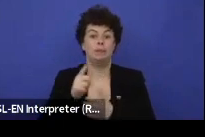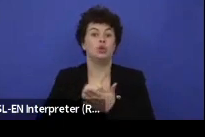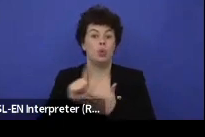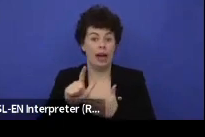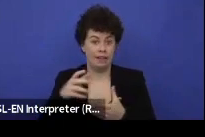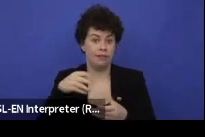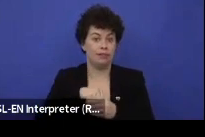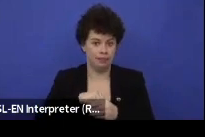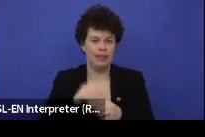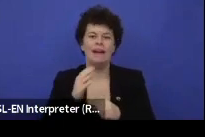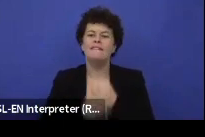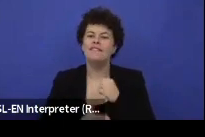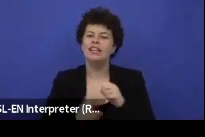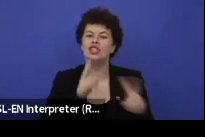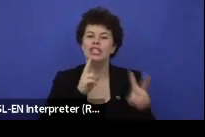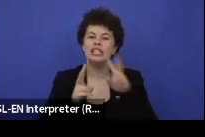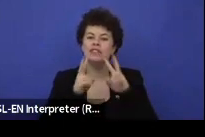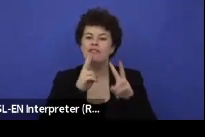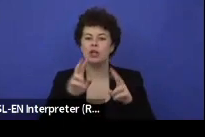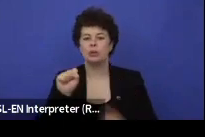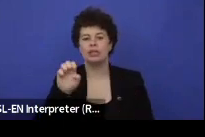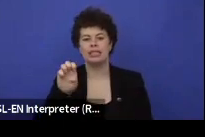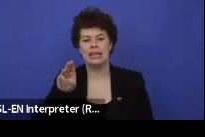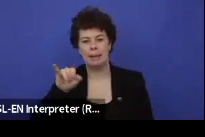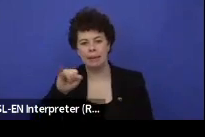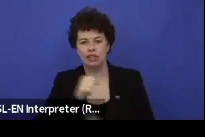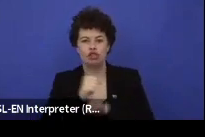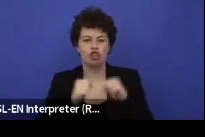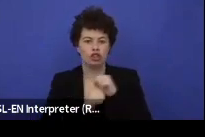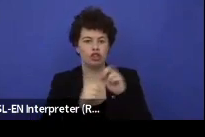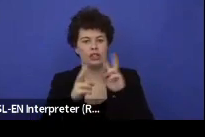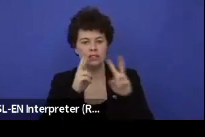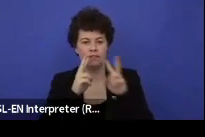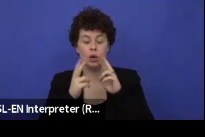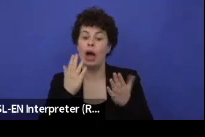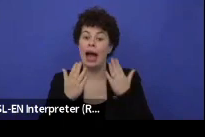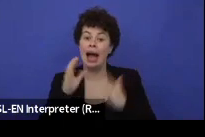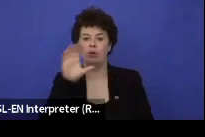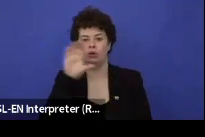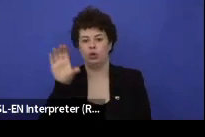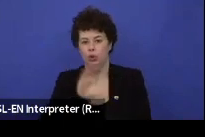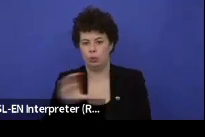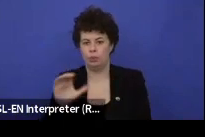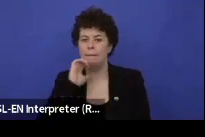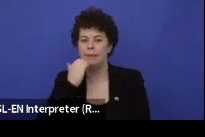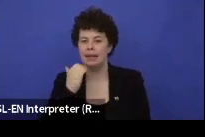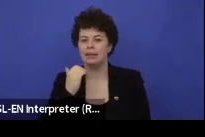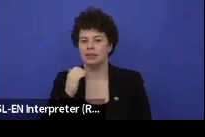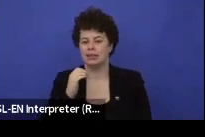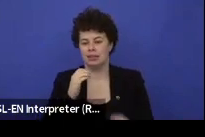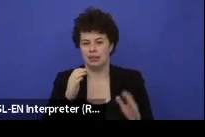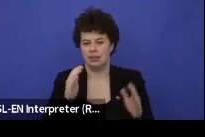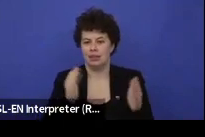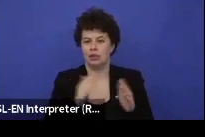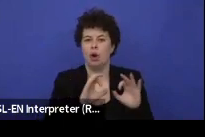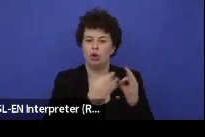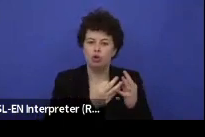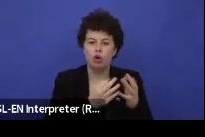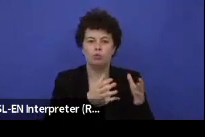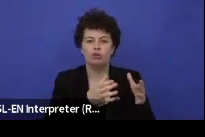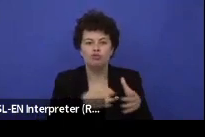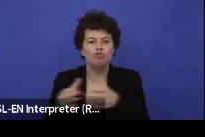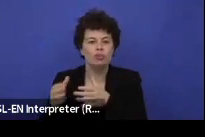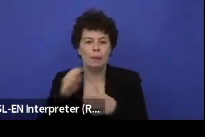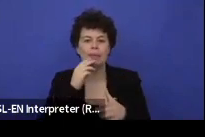held semi-structured group discussions. They were held on Zoom, so the groups were quite small to make sure that there was enough time for people